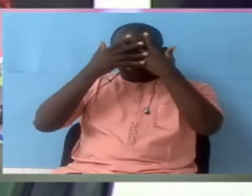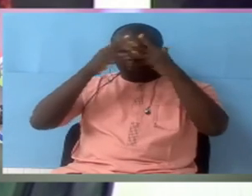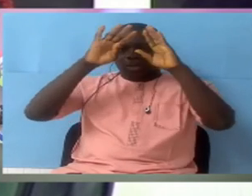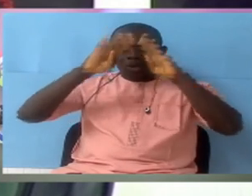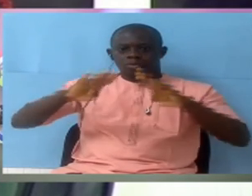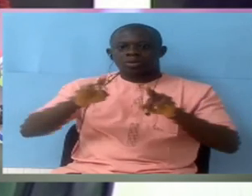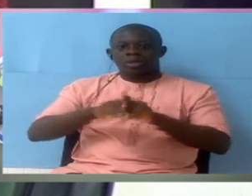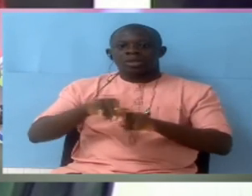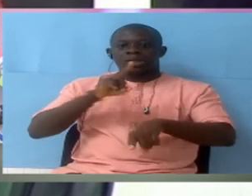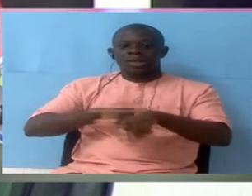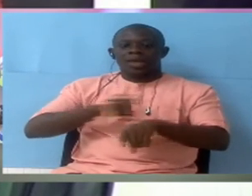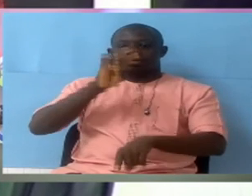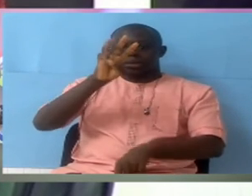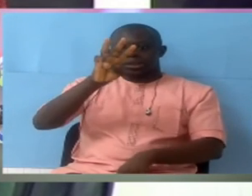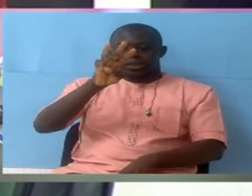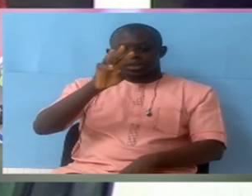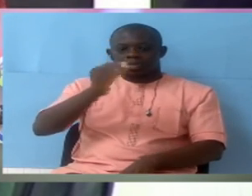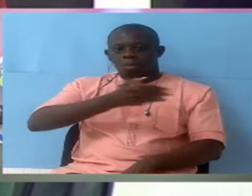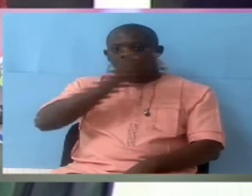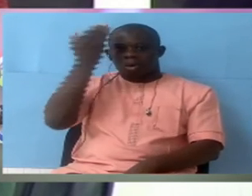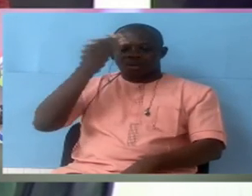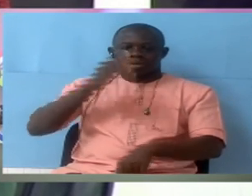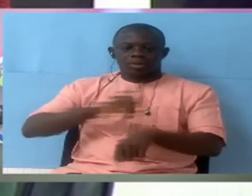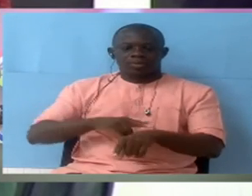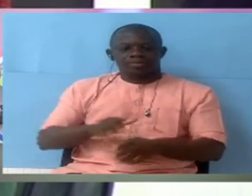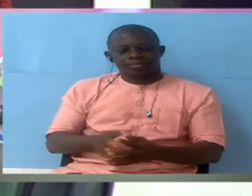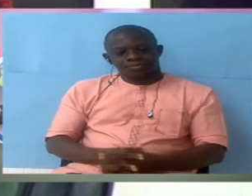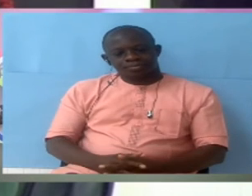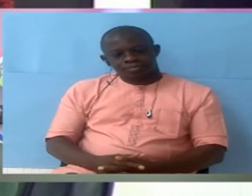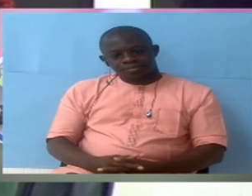3 a.m. Ñetti waxtu ci Hadji Goudi.